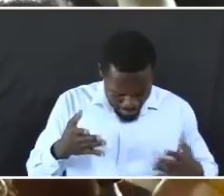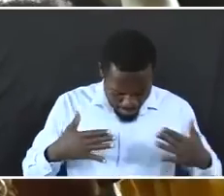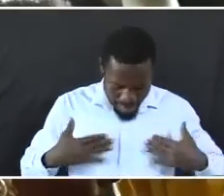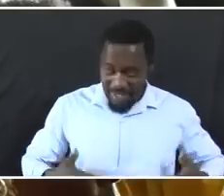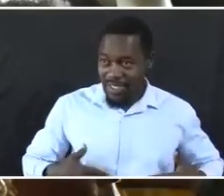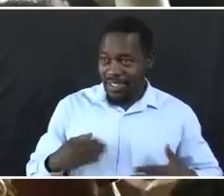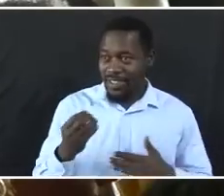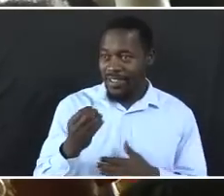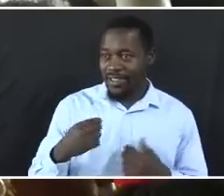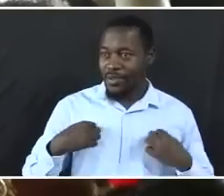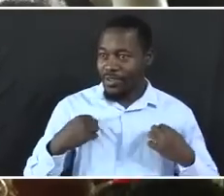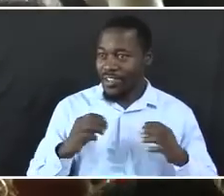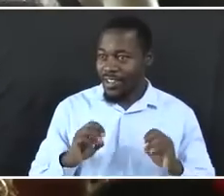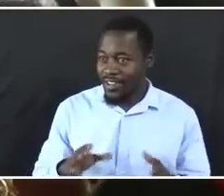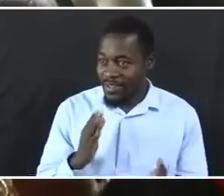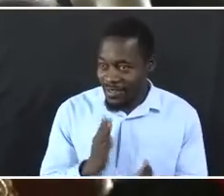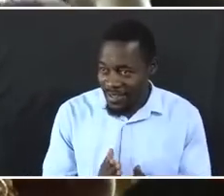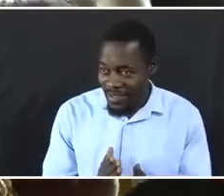In our days,